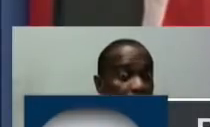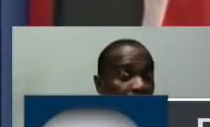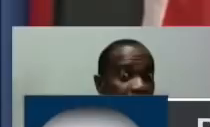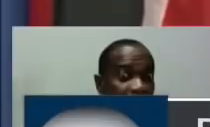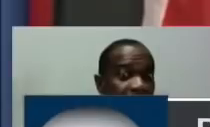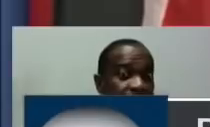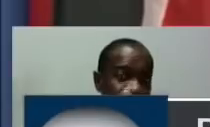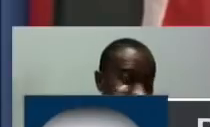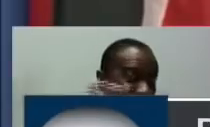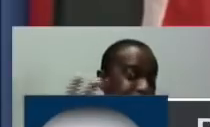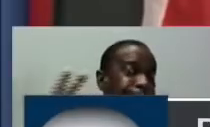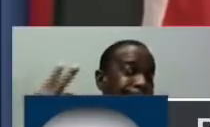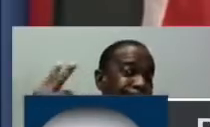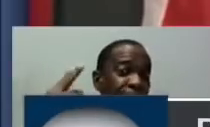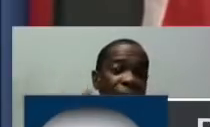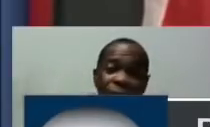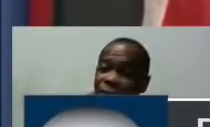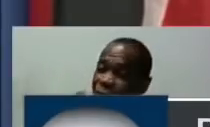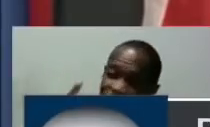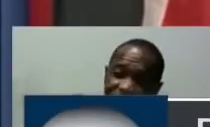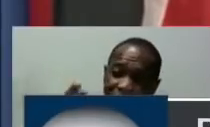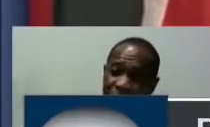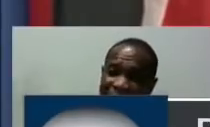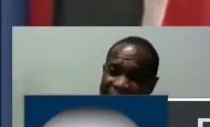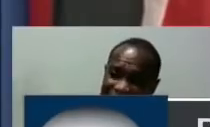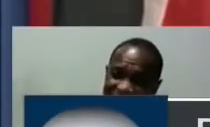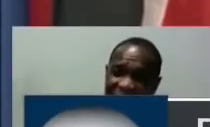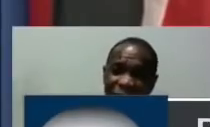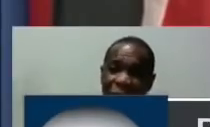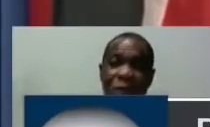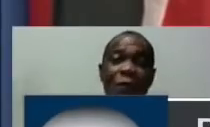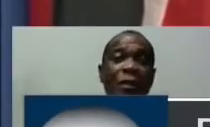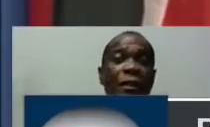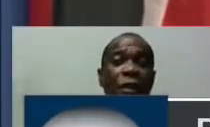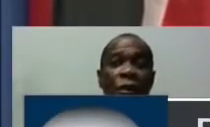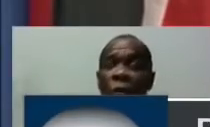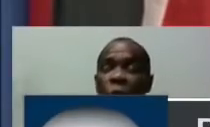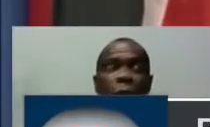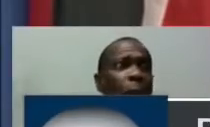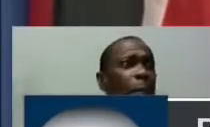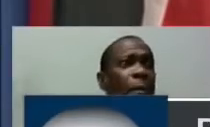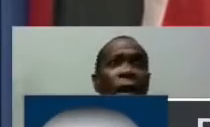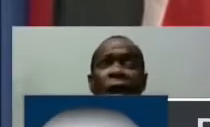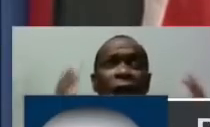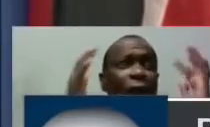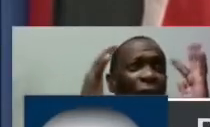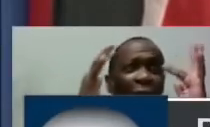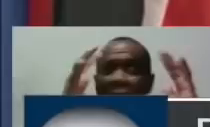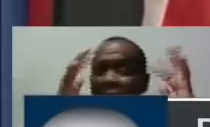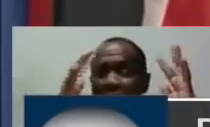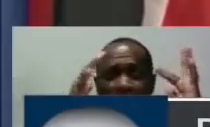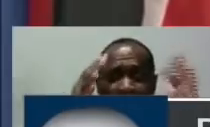in this country. It was a source of great agitation and aspiration for some people.